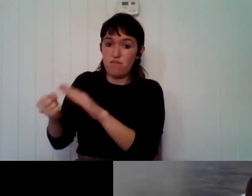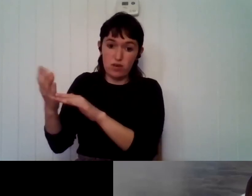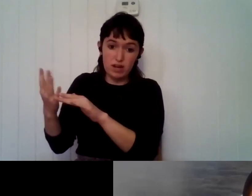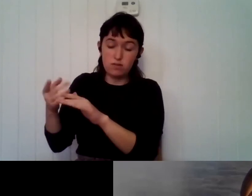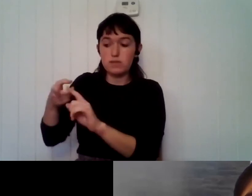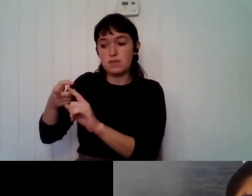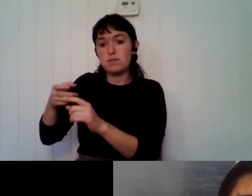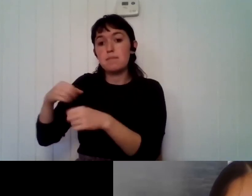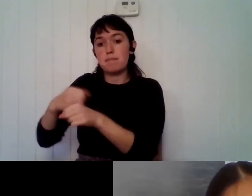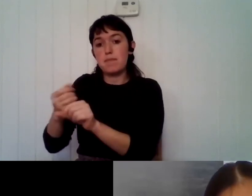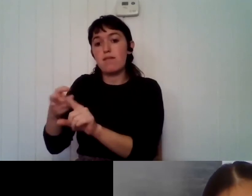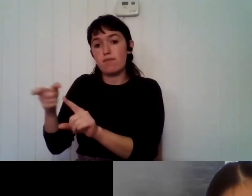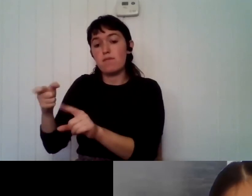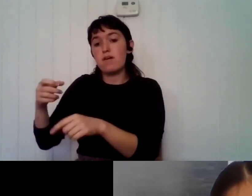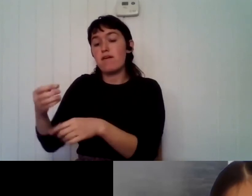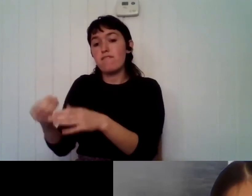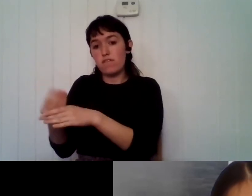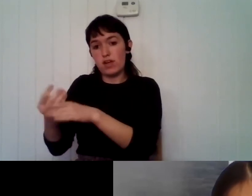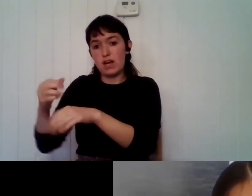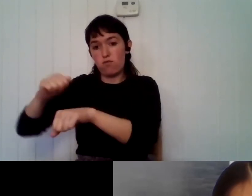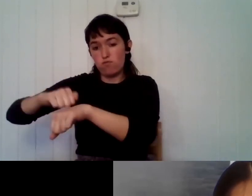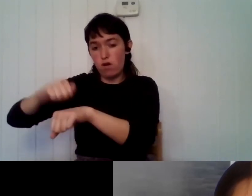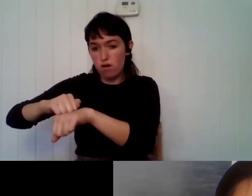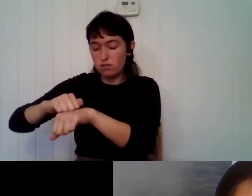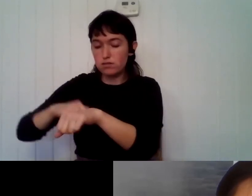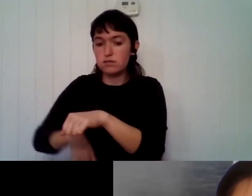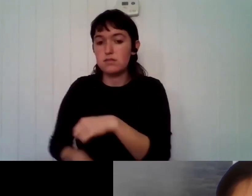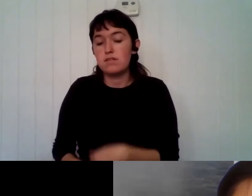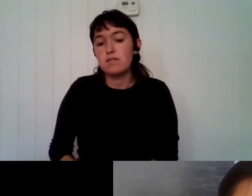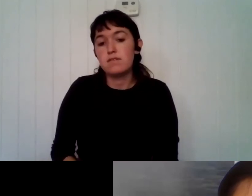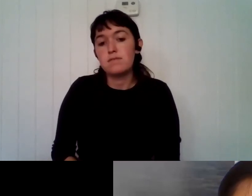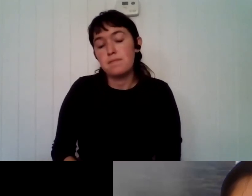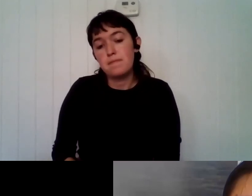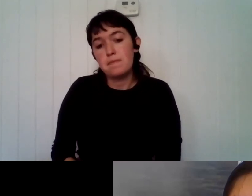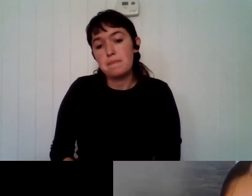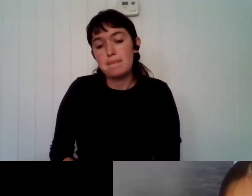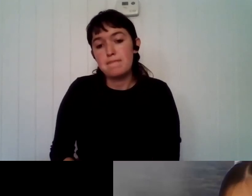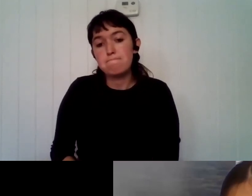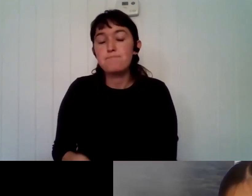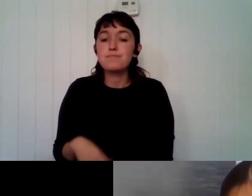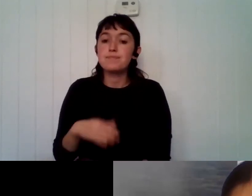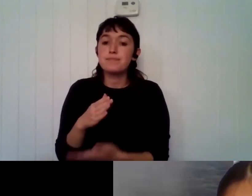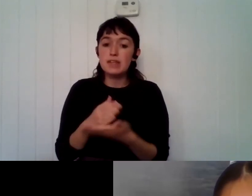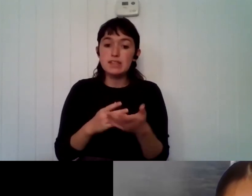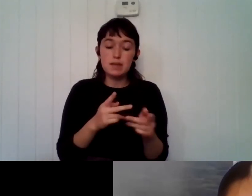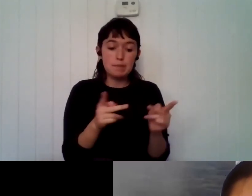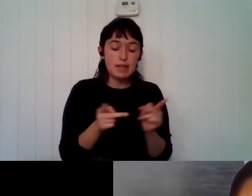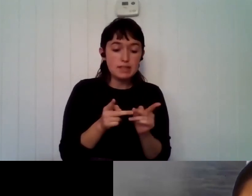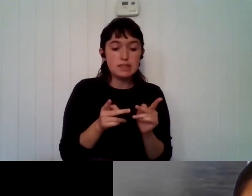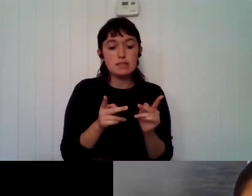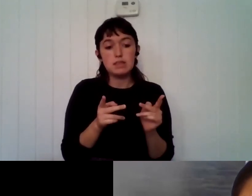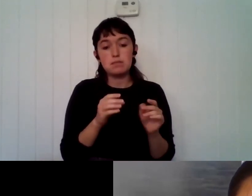rocks. Now, there's cases in which suddenly from places where there has been nothing,